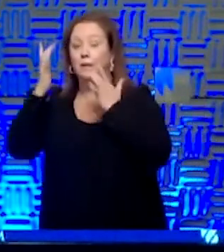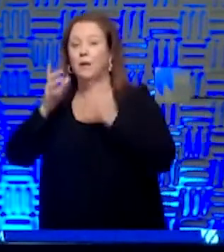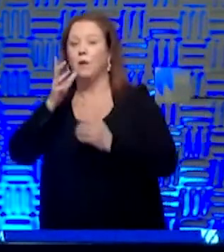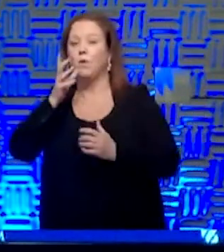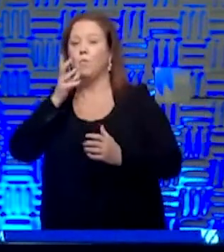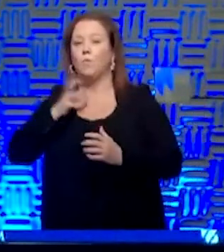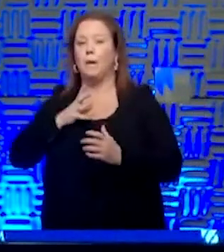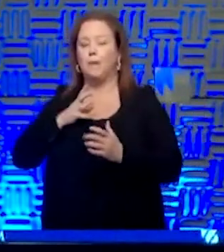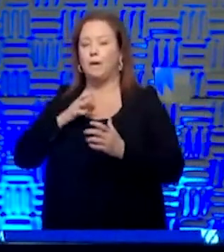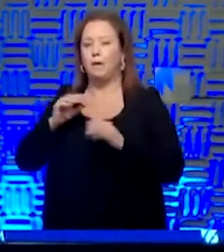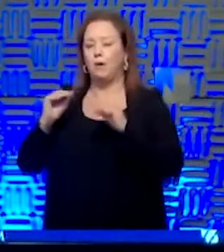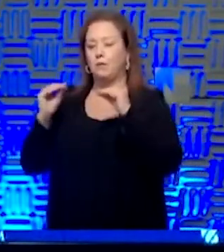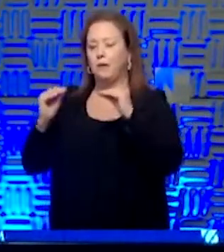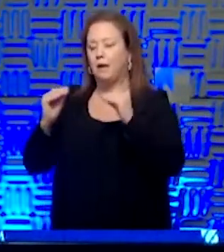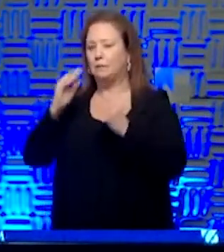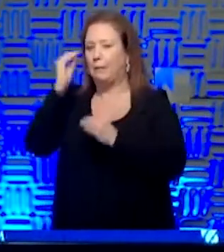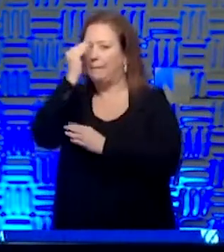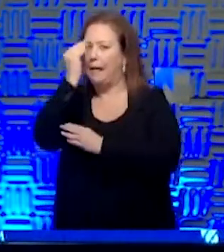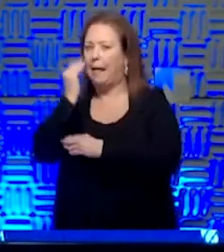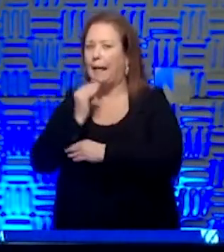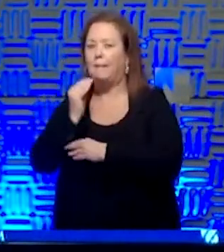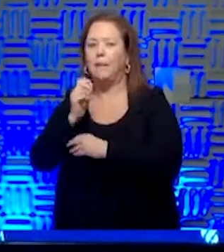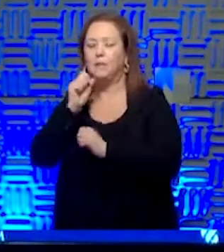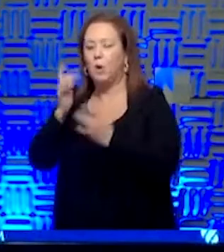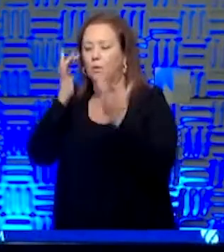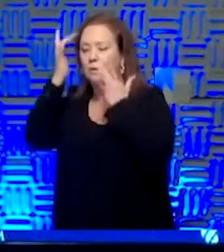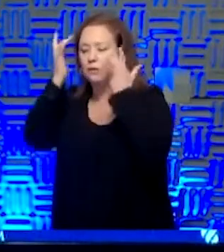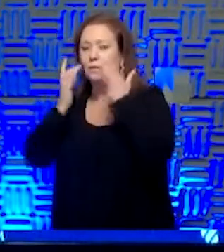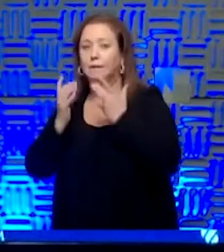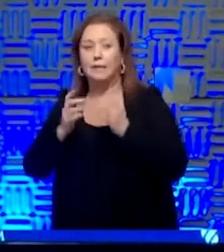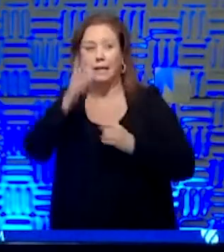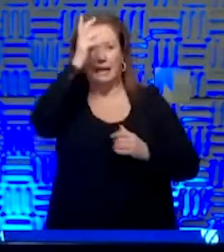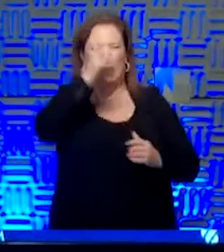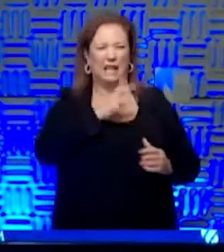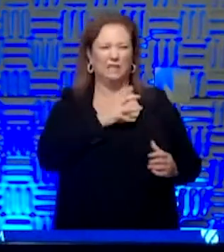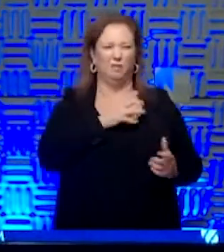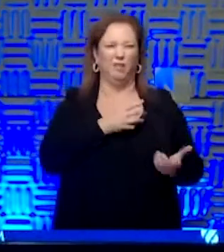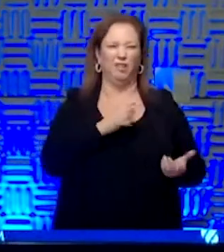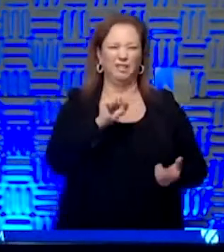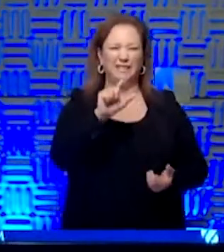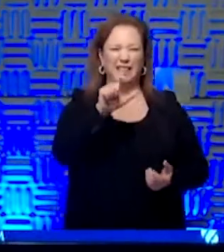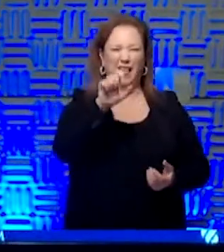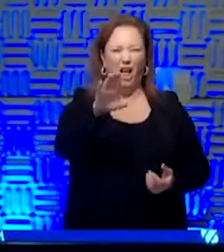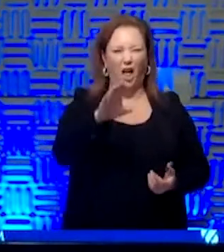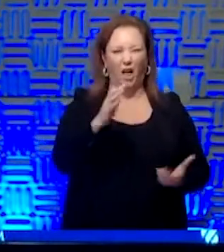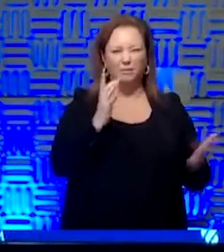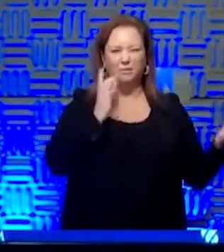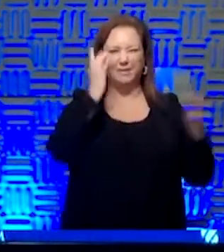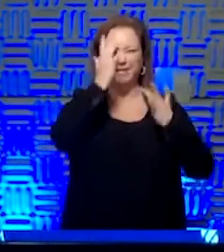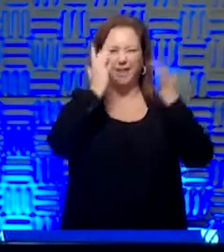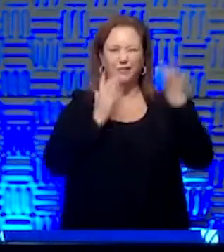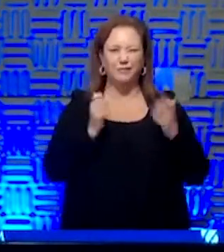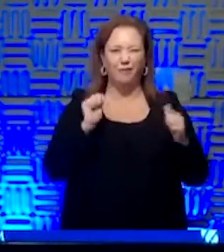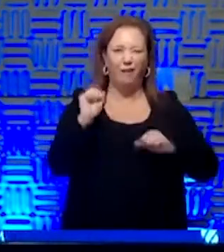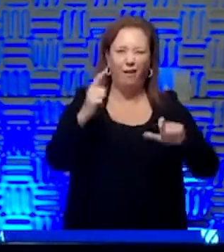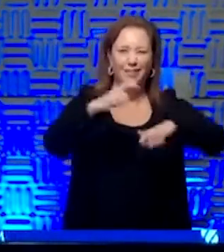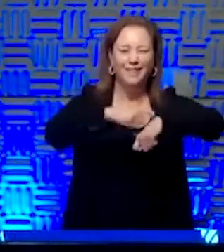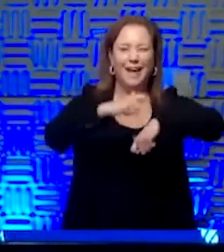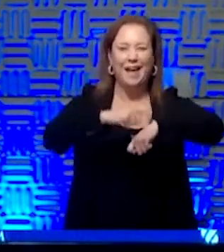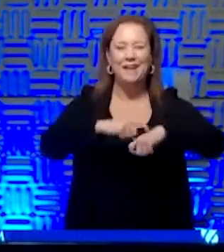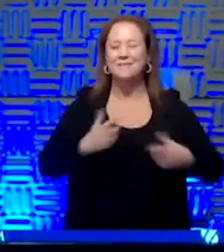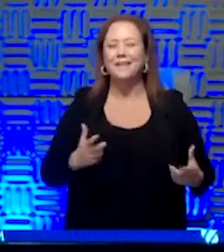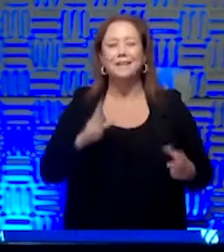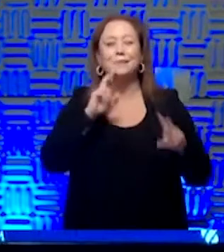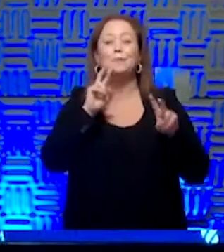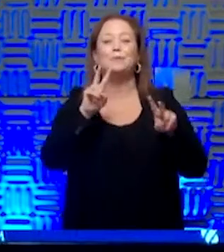at a very young age with makeup and different things, don't touch your face. And guys, you know, we're slobs and we do it all the time. And so just watch for that,